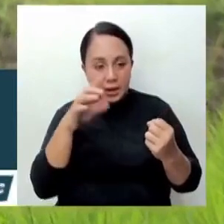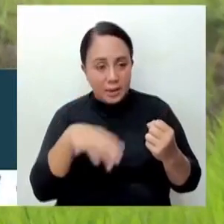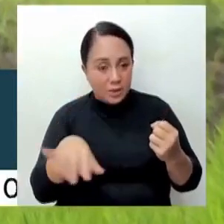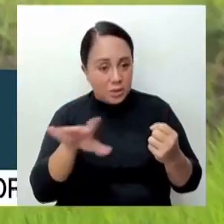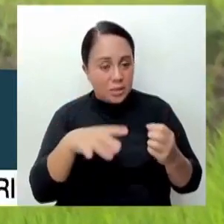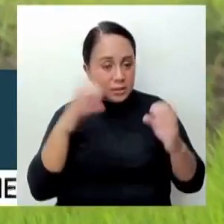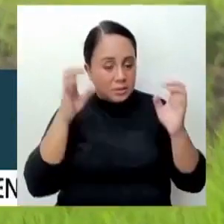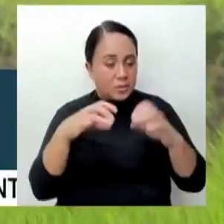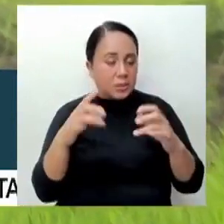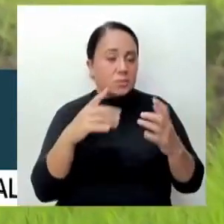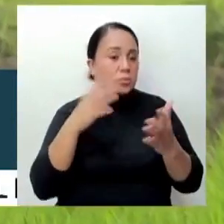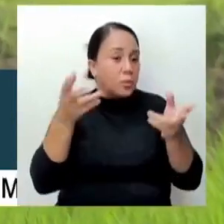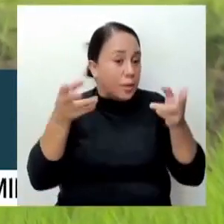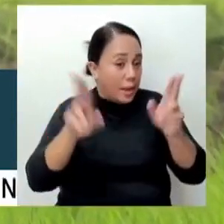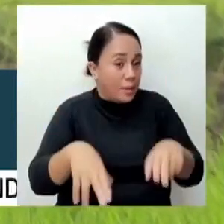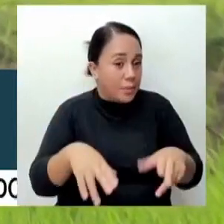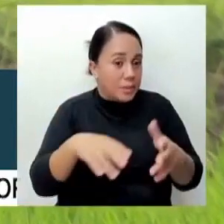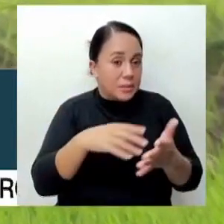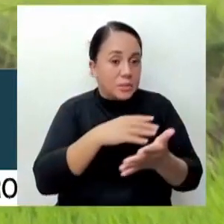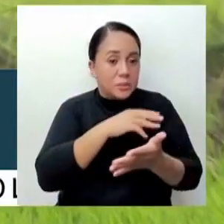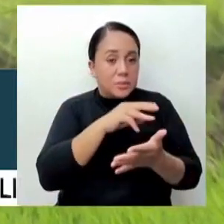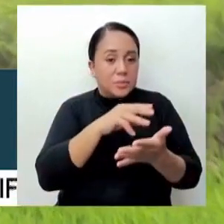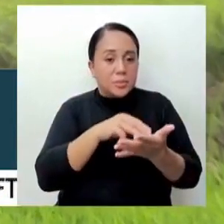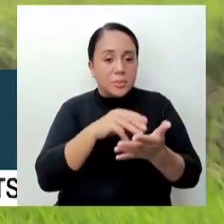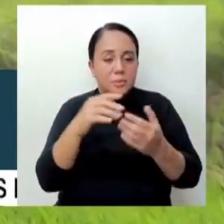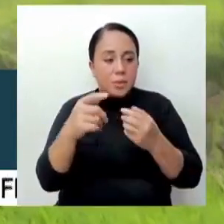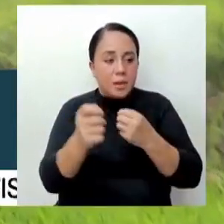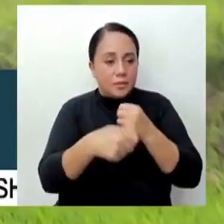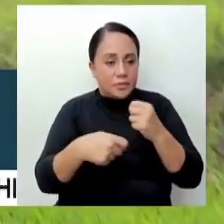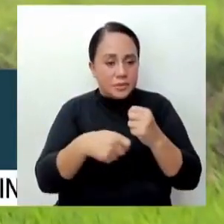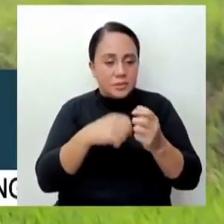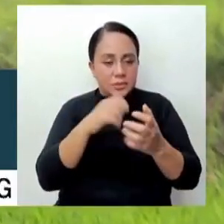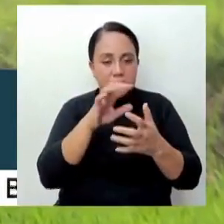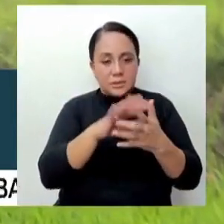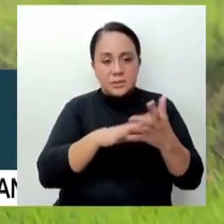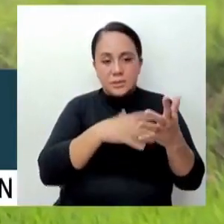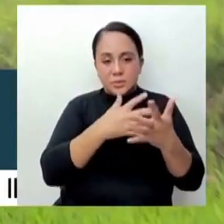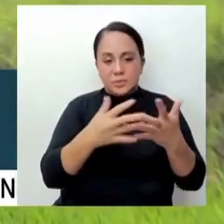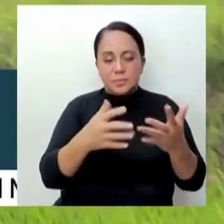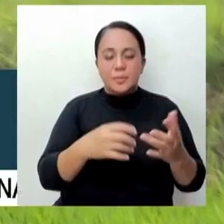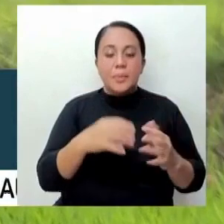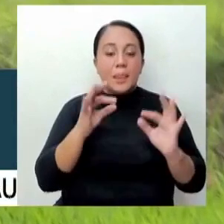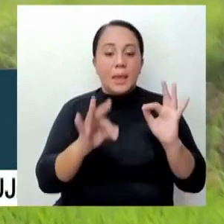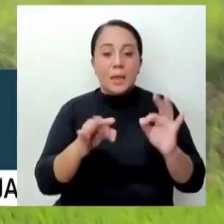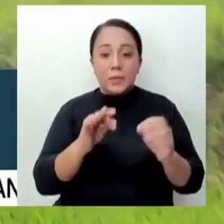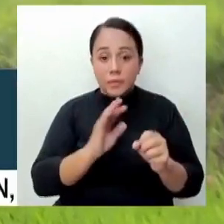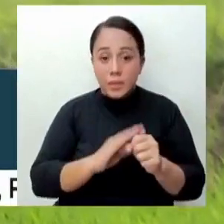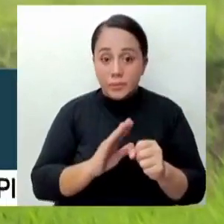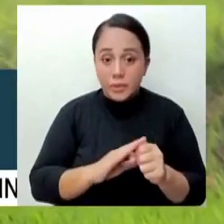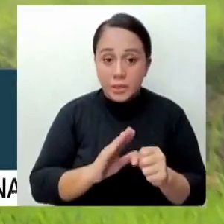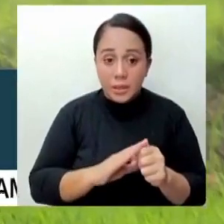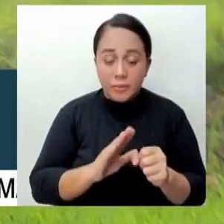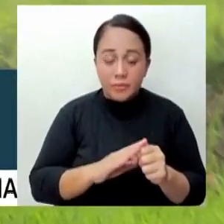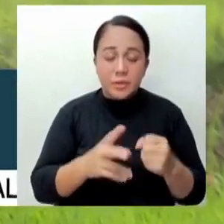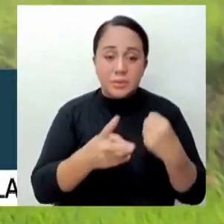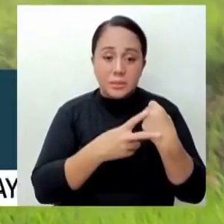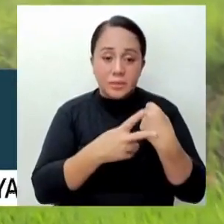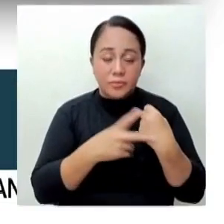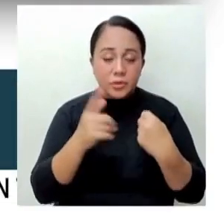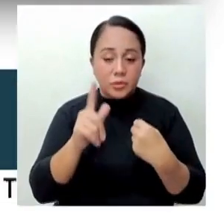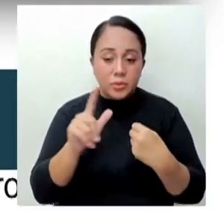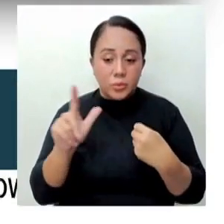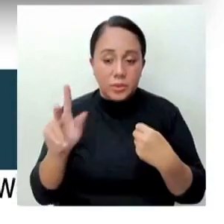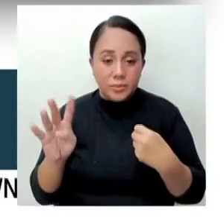happen on the main harvest season. But the group is worried if there will be enough buffer stock for 2024.